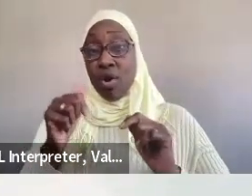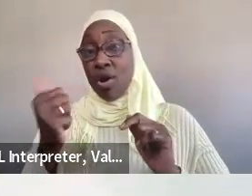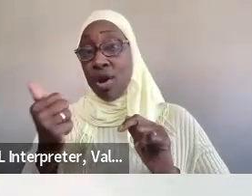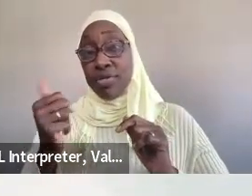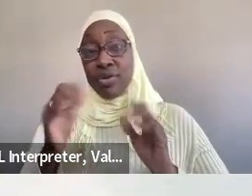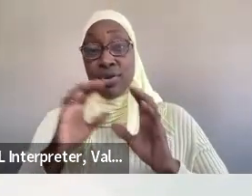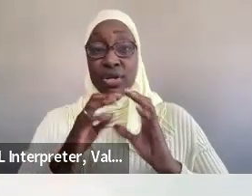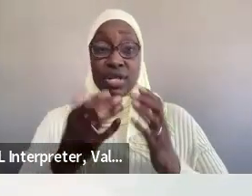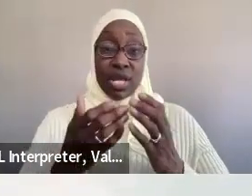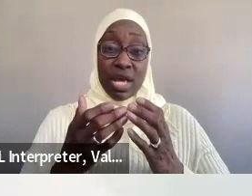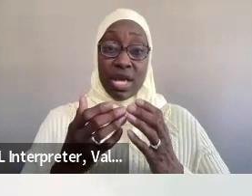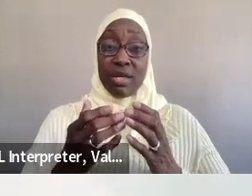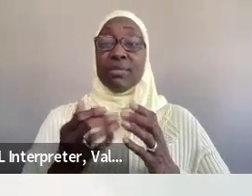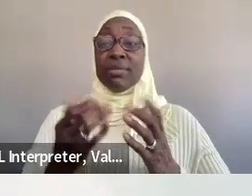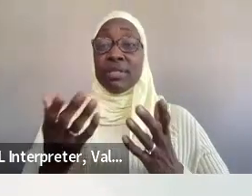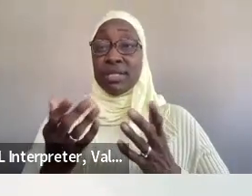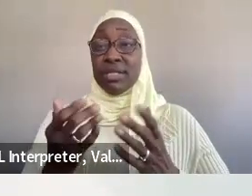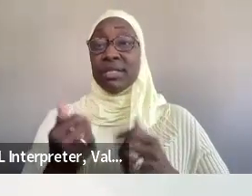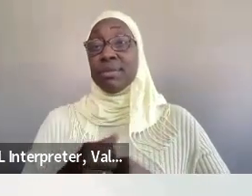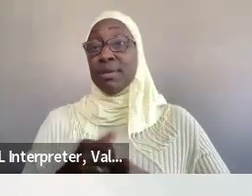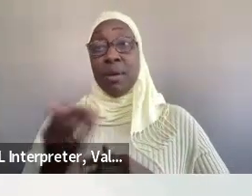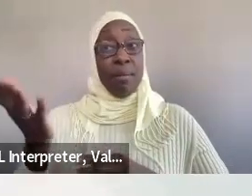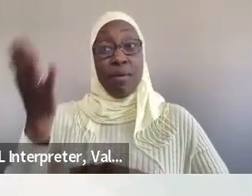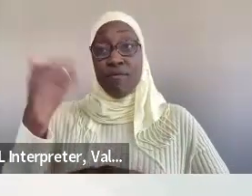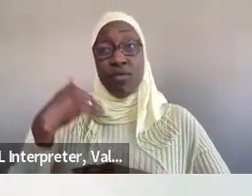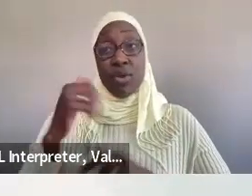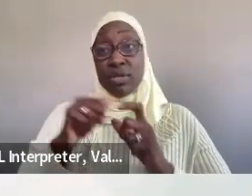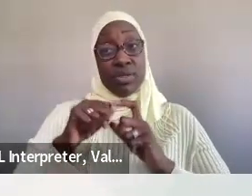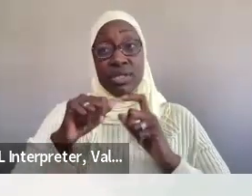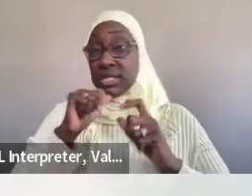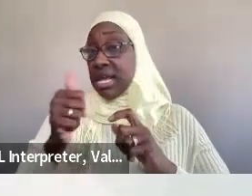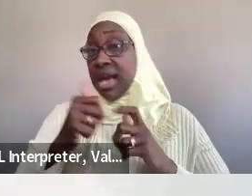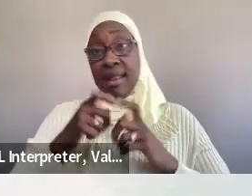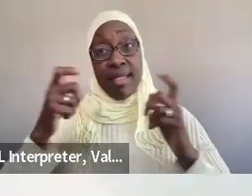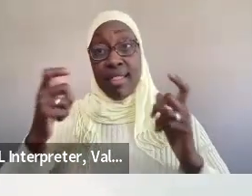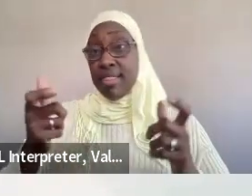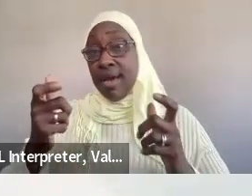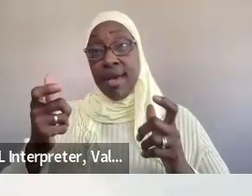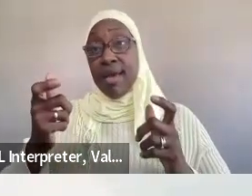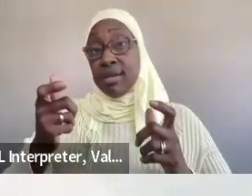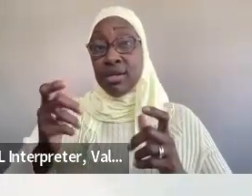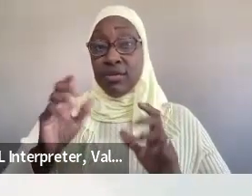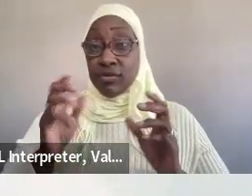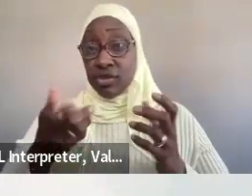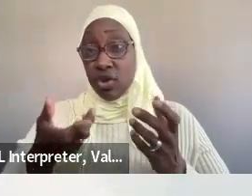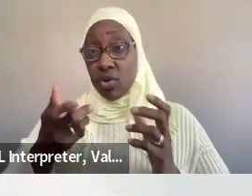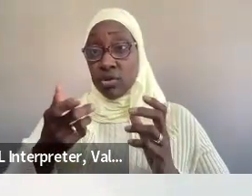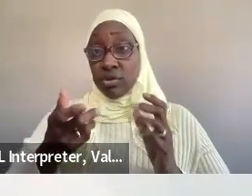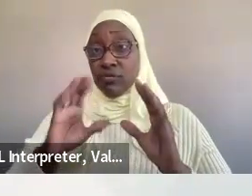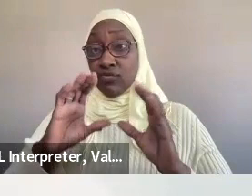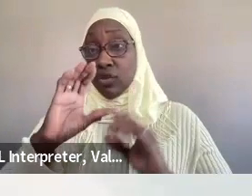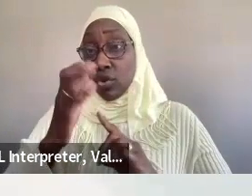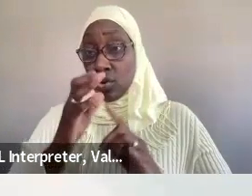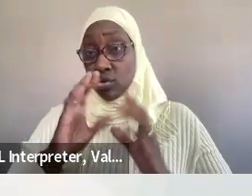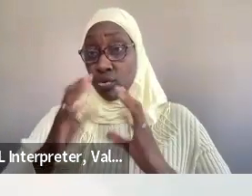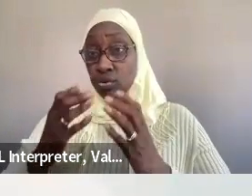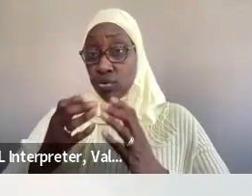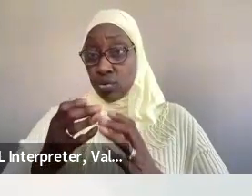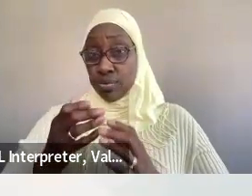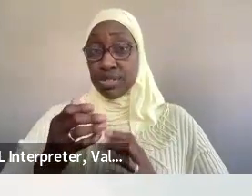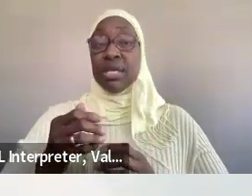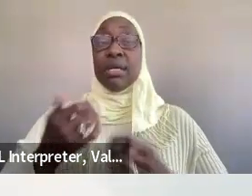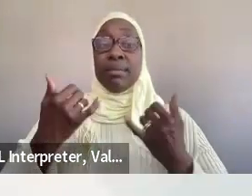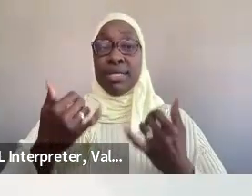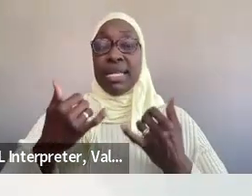obviously more disability groups on campus, but there's still not a disabled cultural center. And because of that, disabled students didn't have a place to meet,